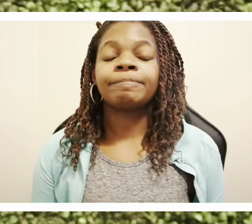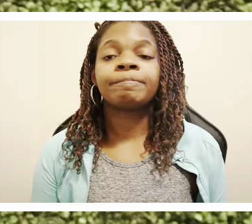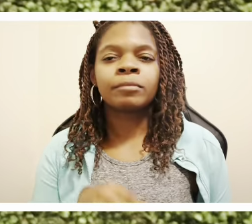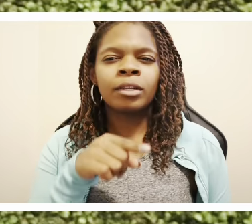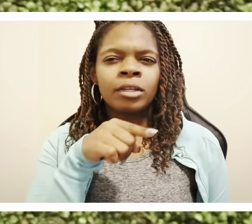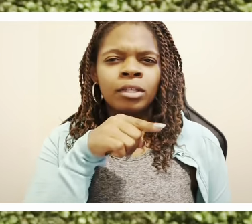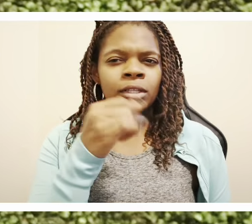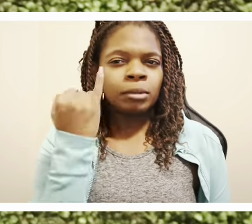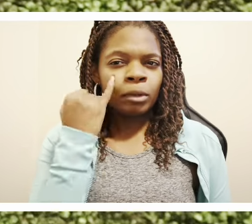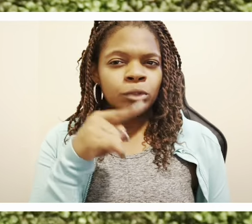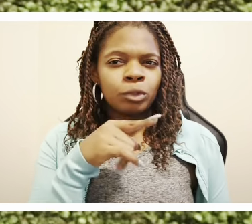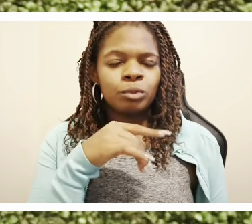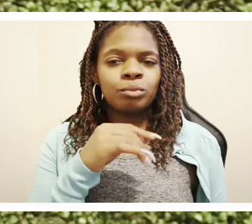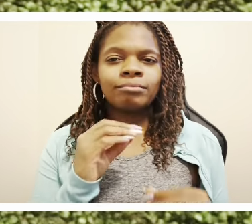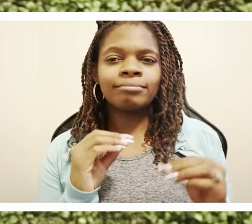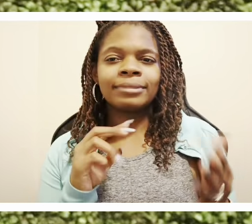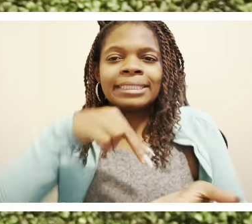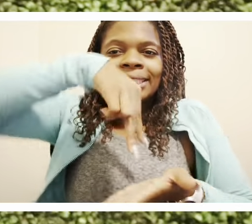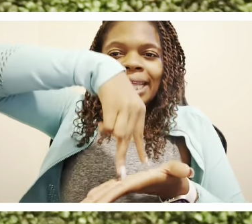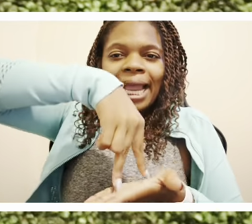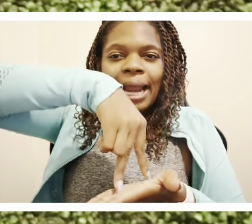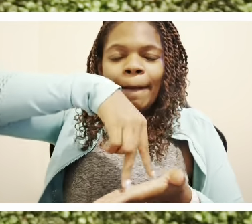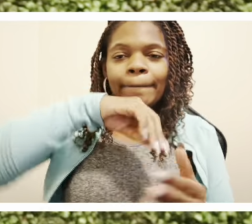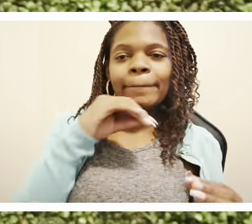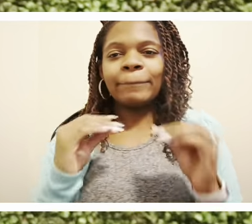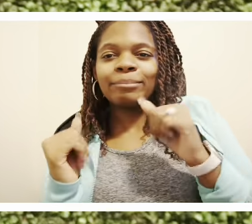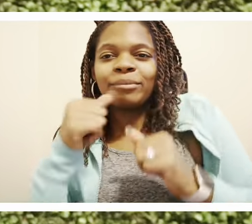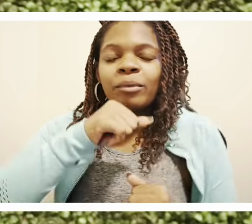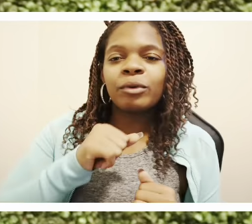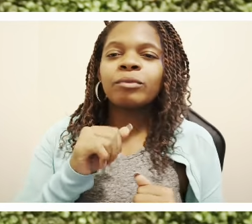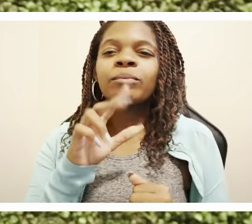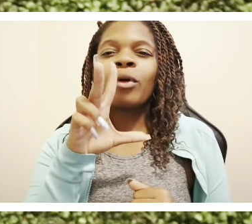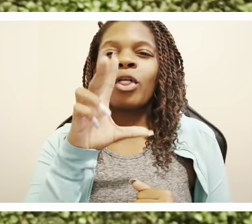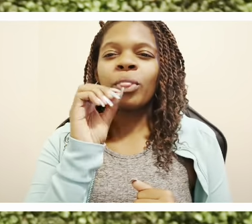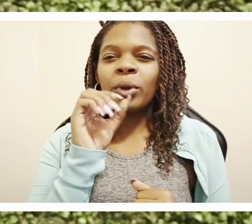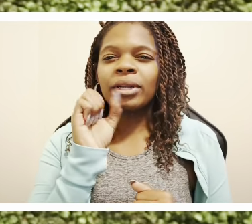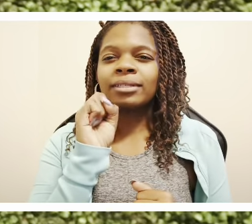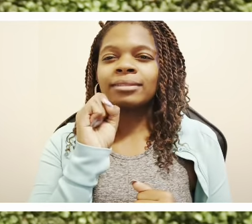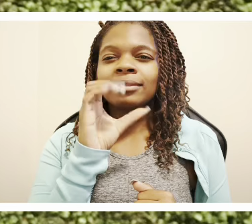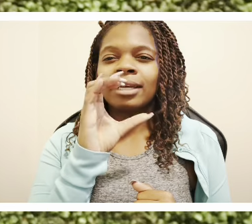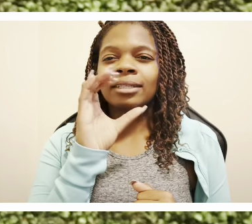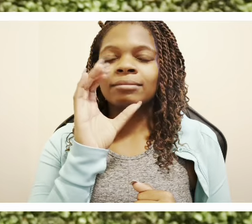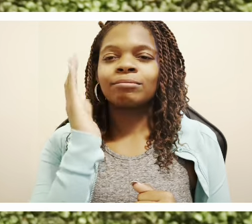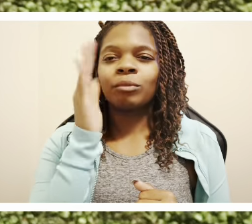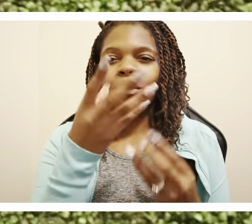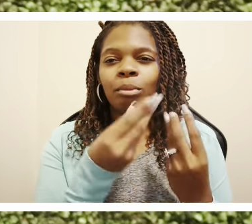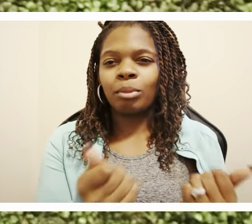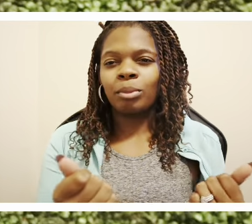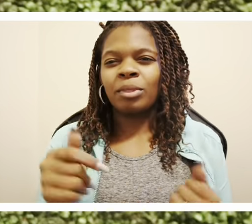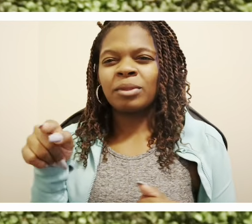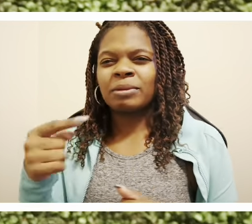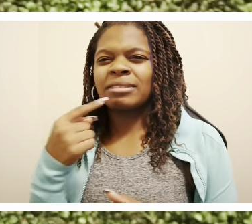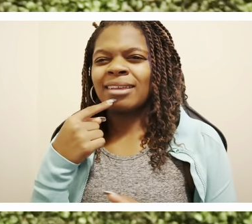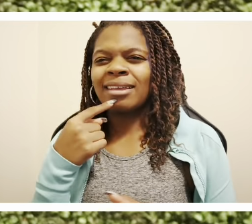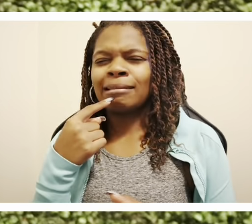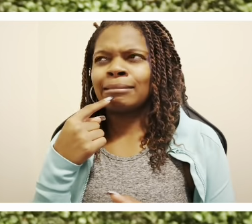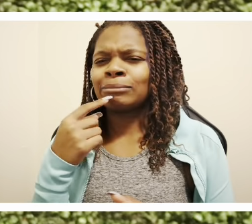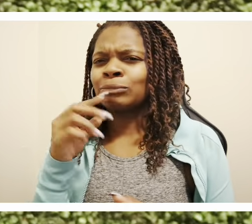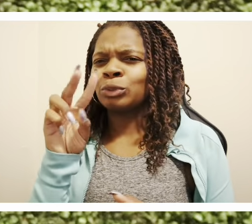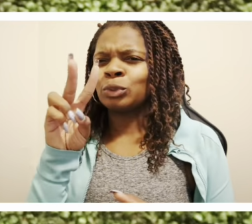3 minutes, then the ring closed for the get moving. So